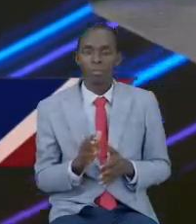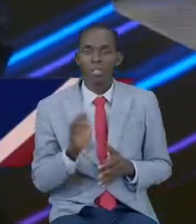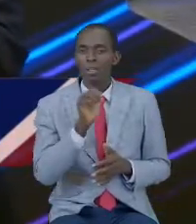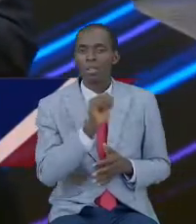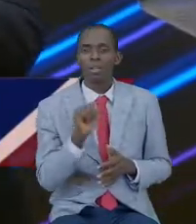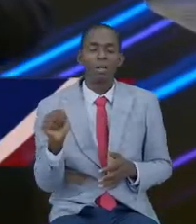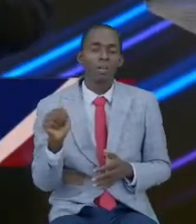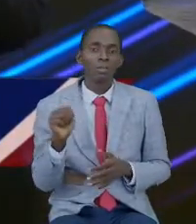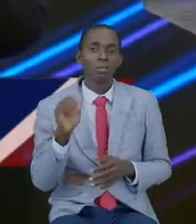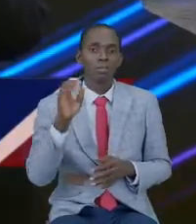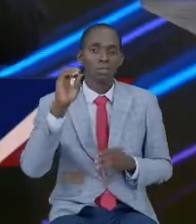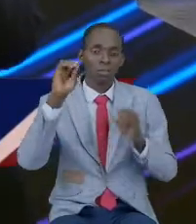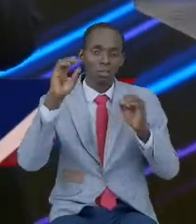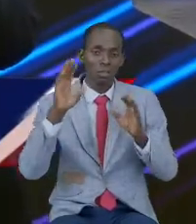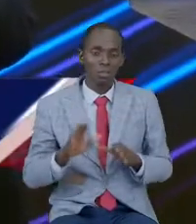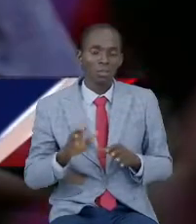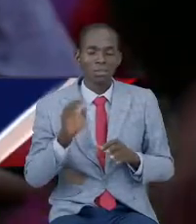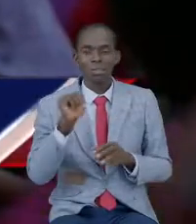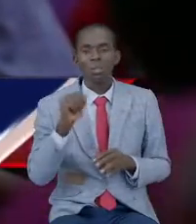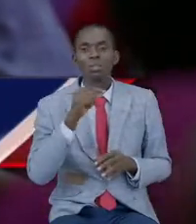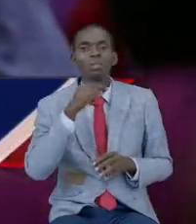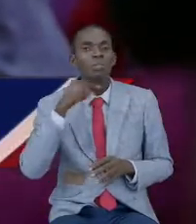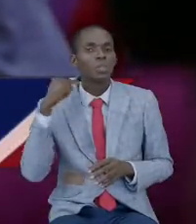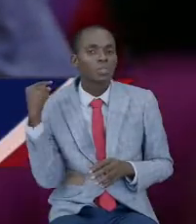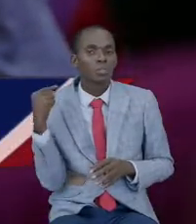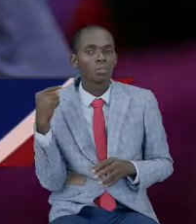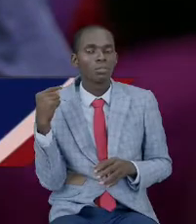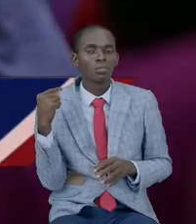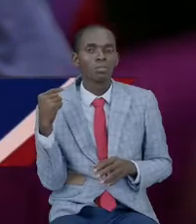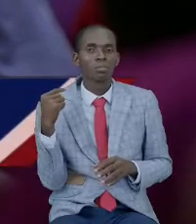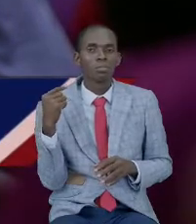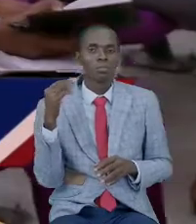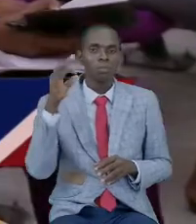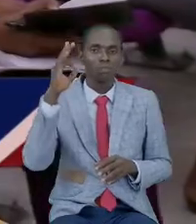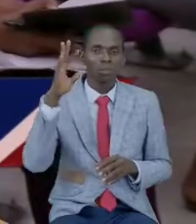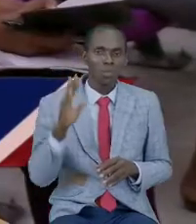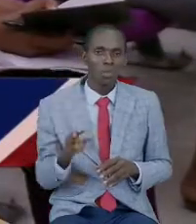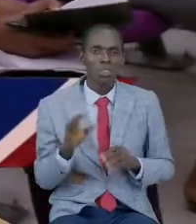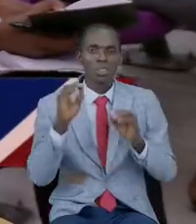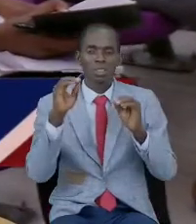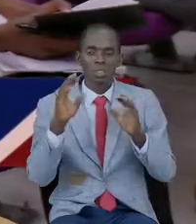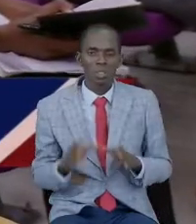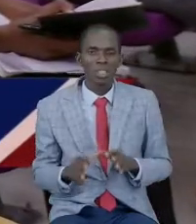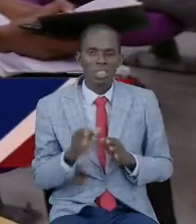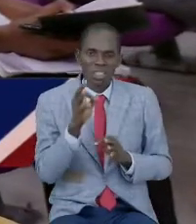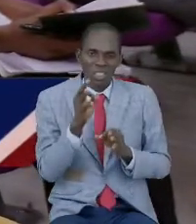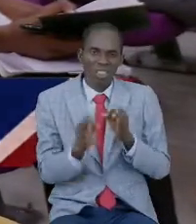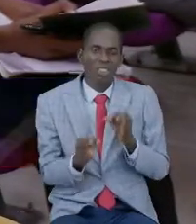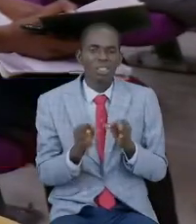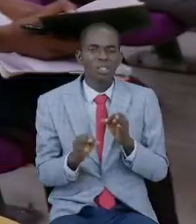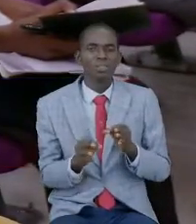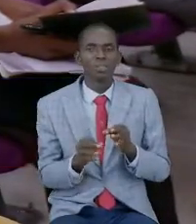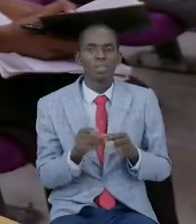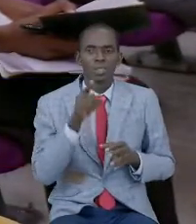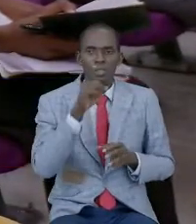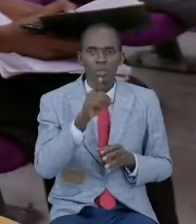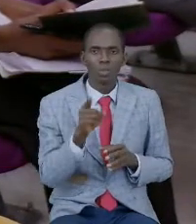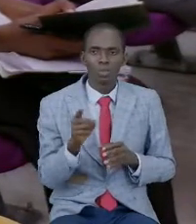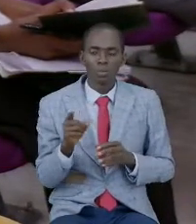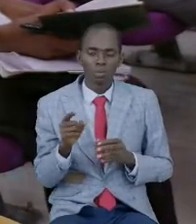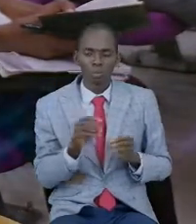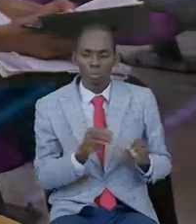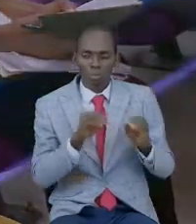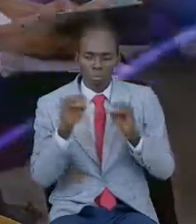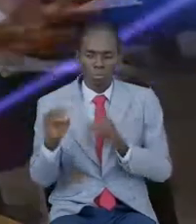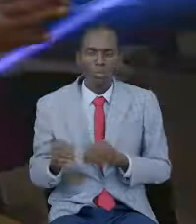pastor, teacher, minister, if you put the brethren